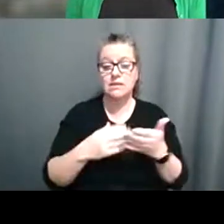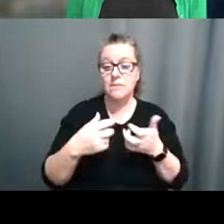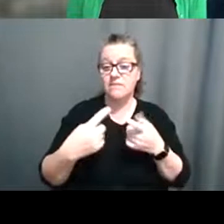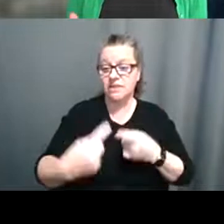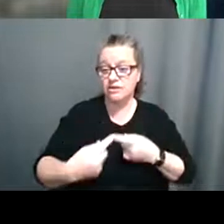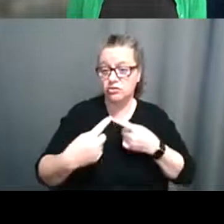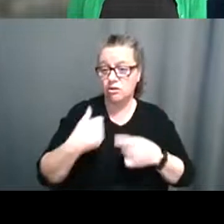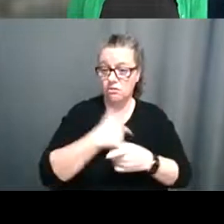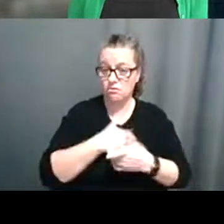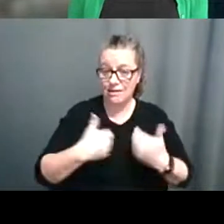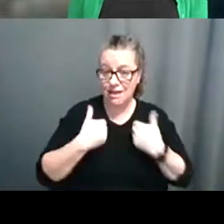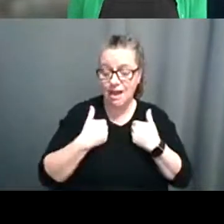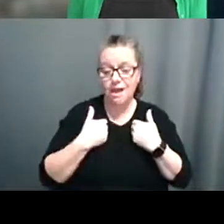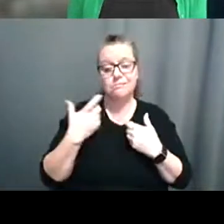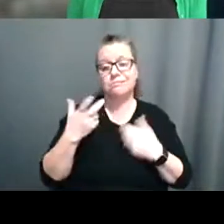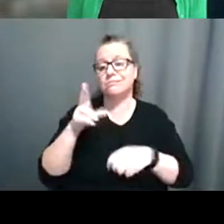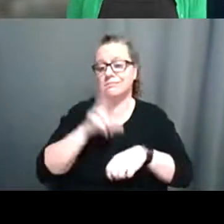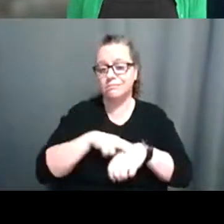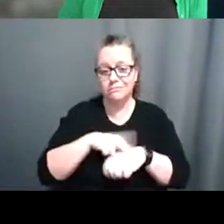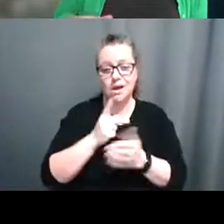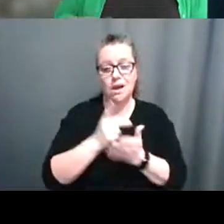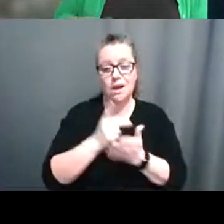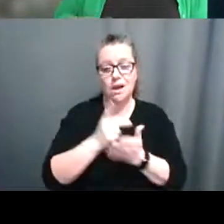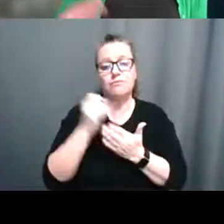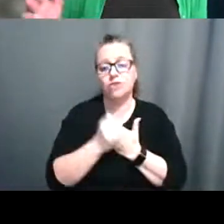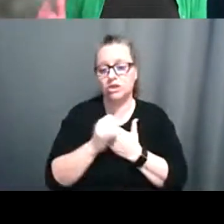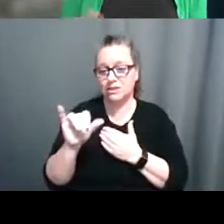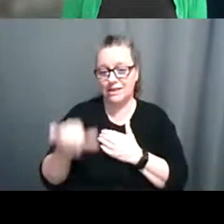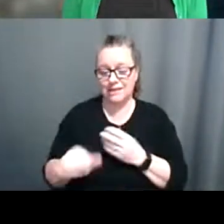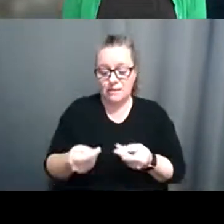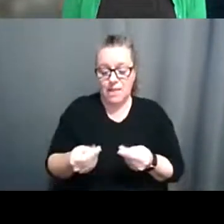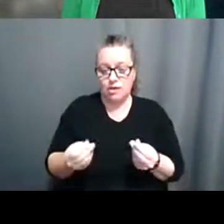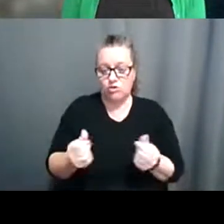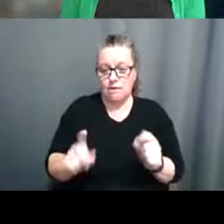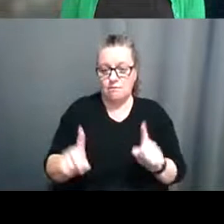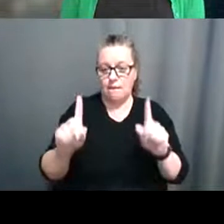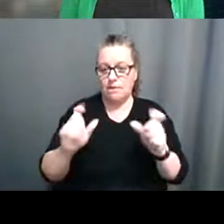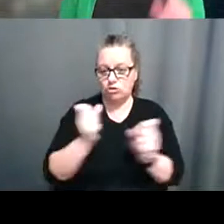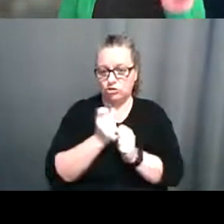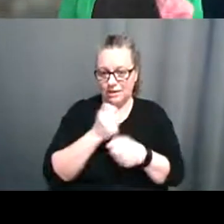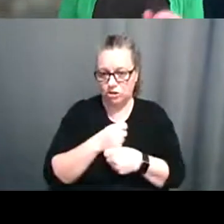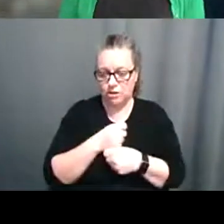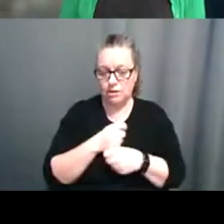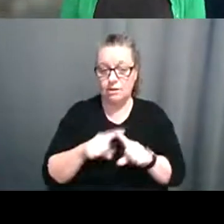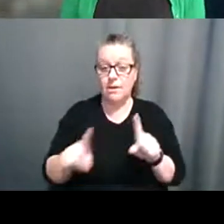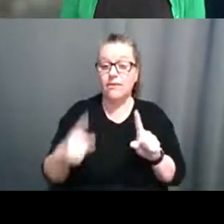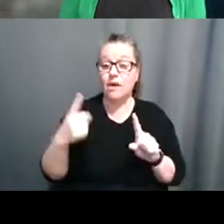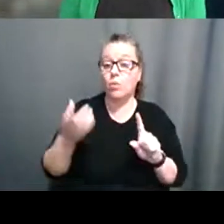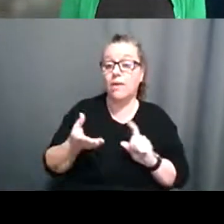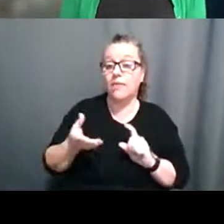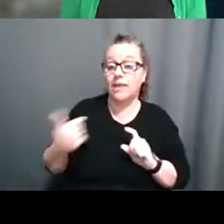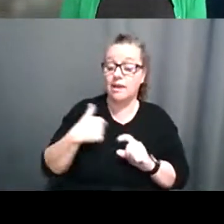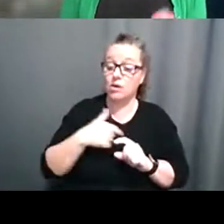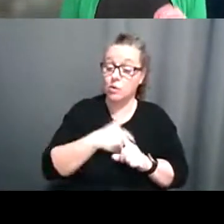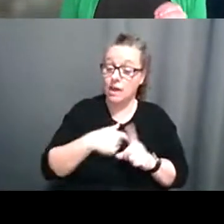we had are very typical of projects like this from the ground up creation. But the one thing we did have going